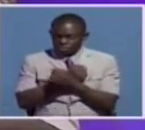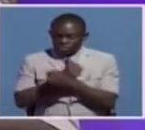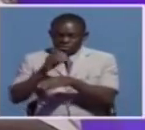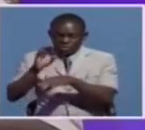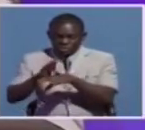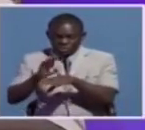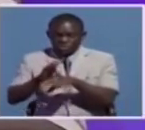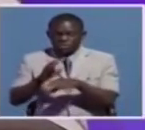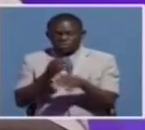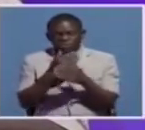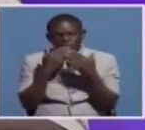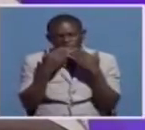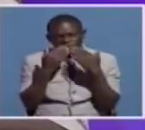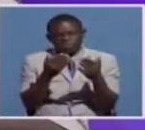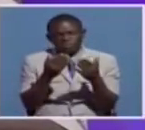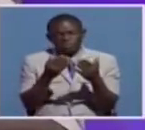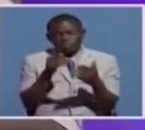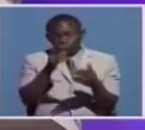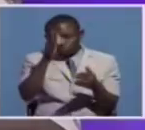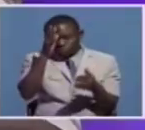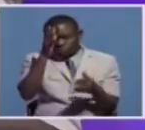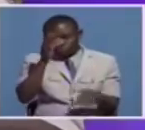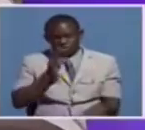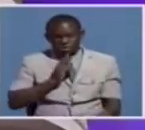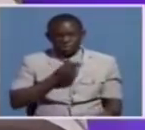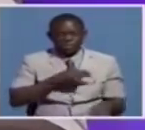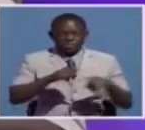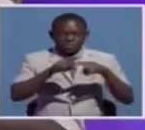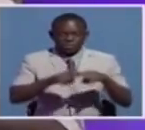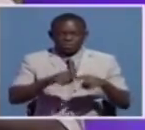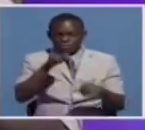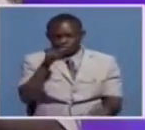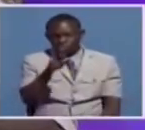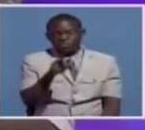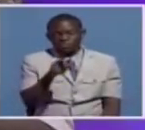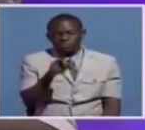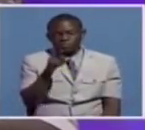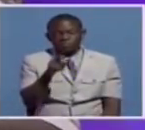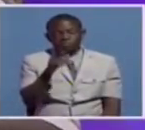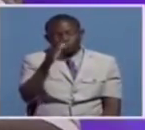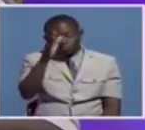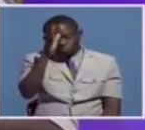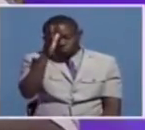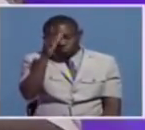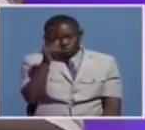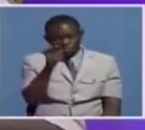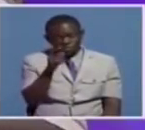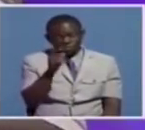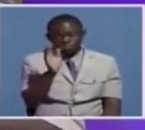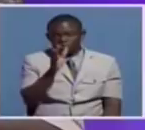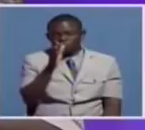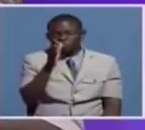we lean on him as we have leaned on him. Of course, him is a pastor's kid. His father was a